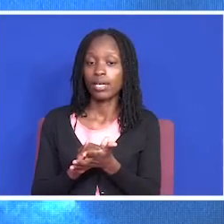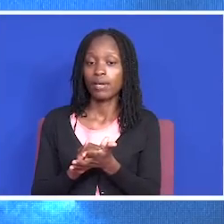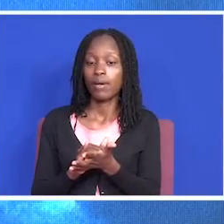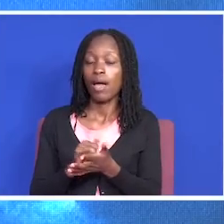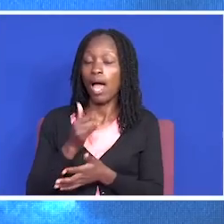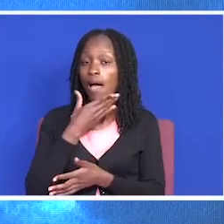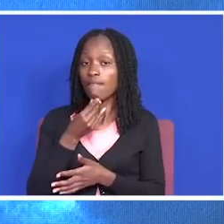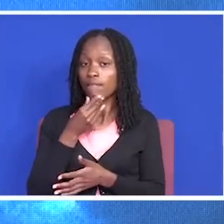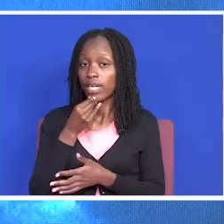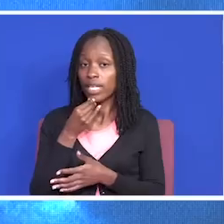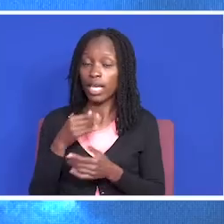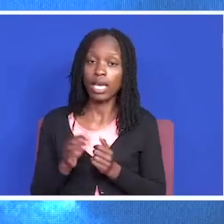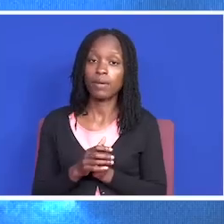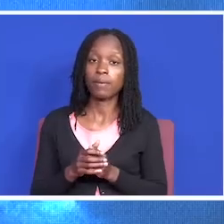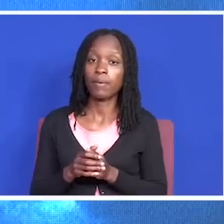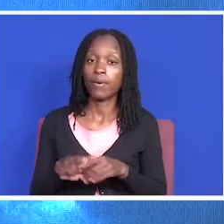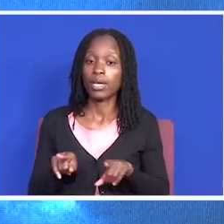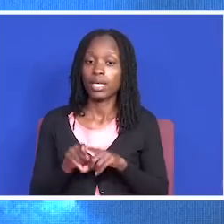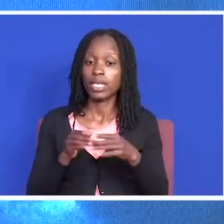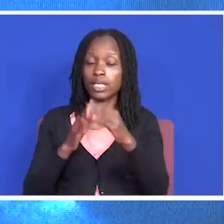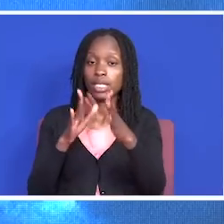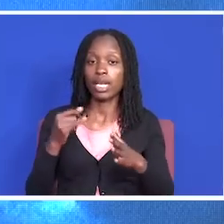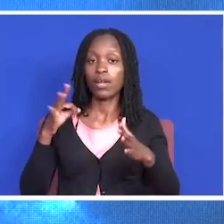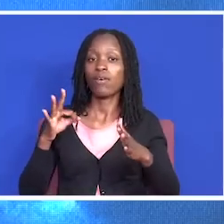a leader of the